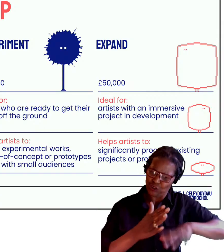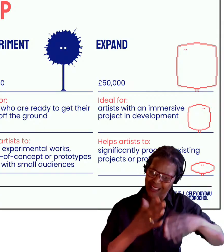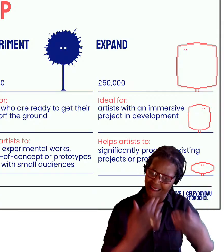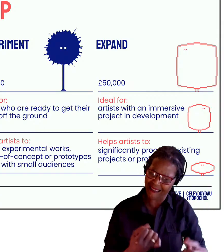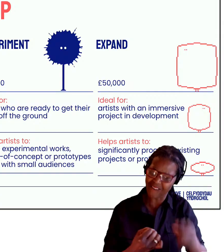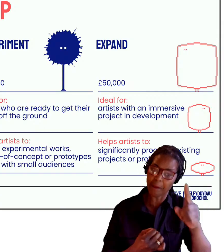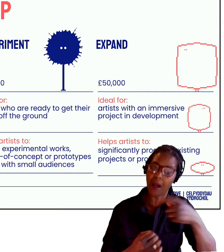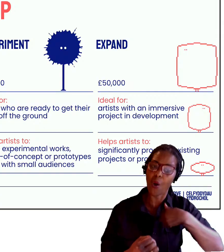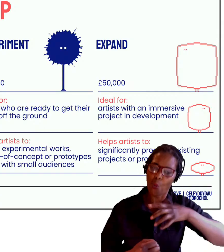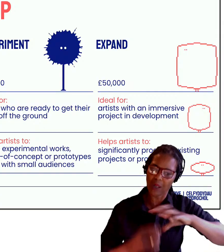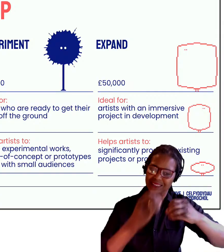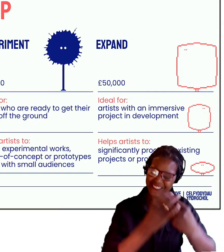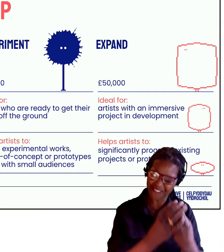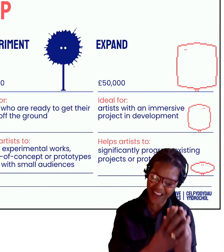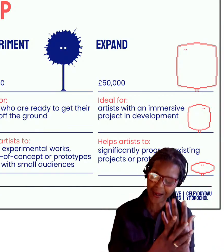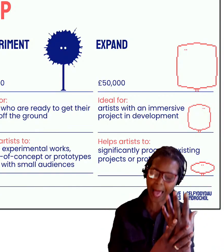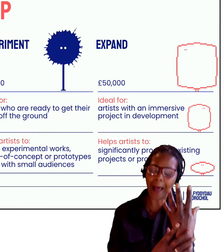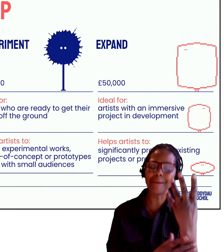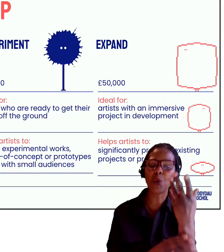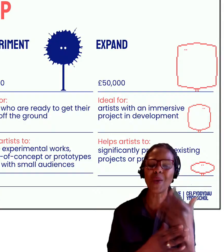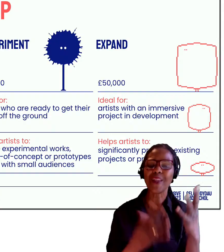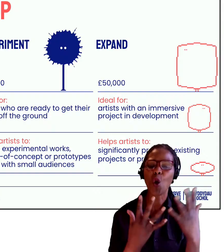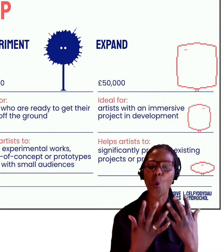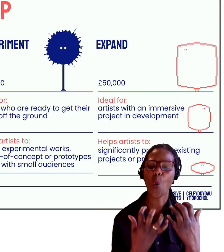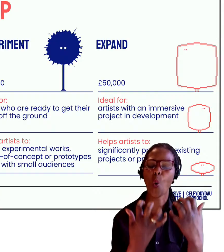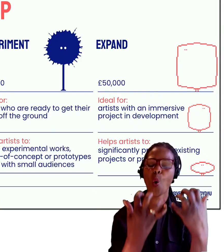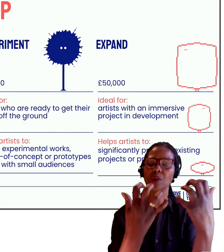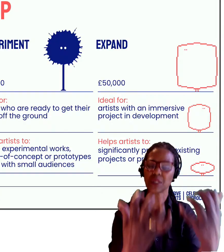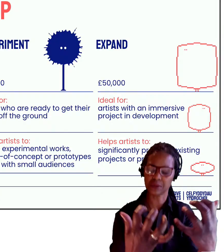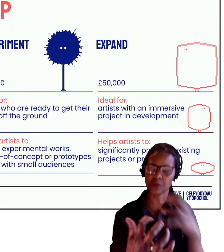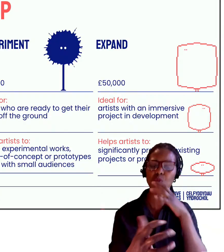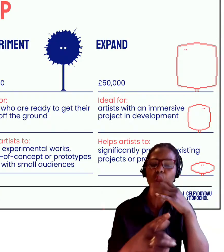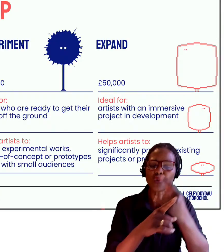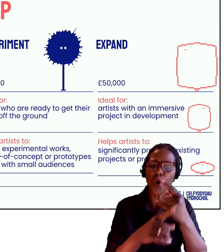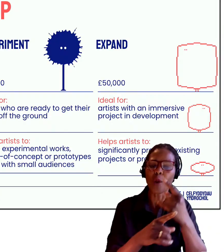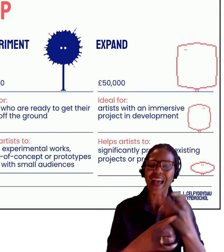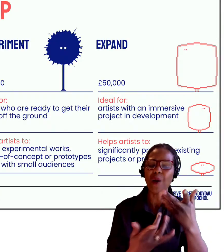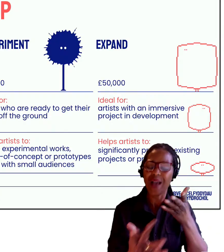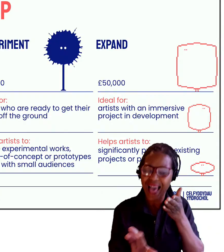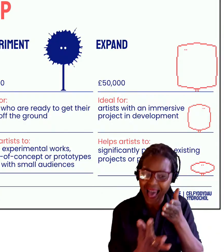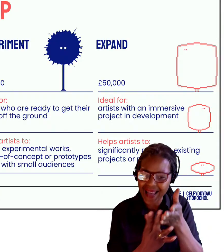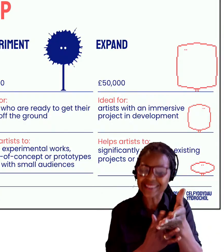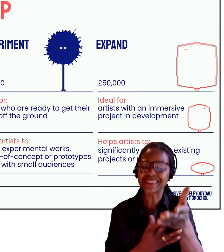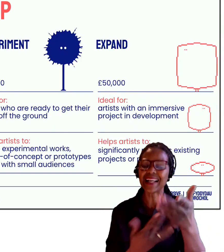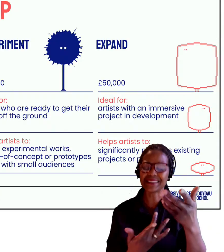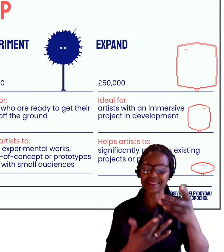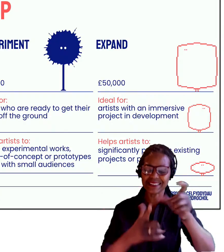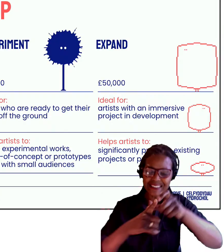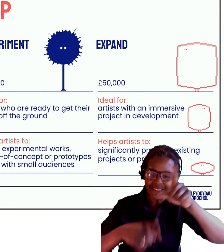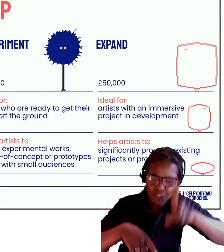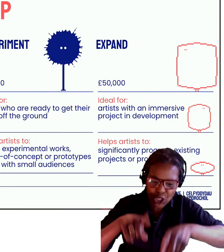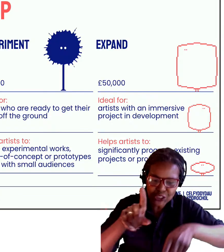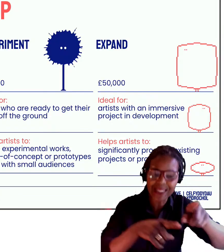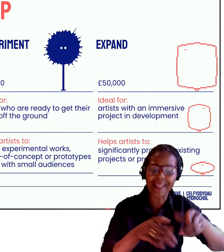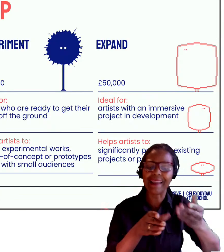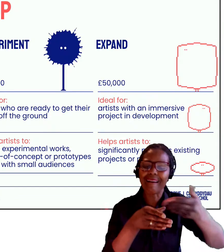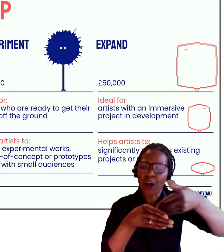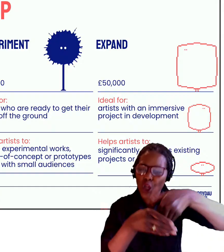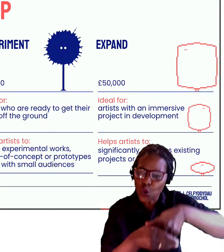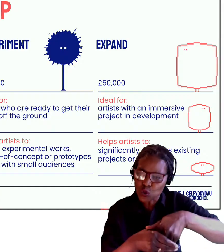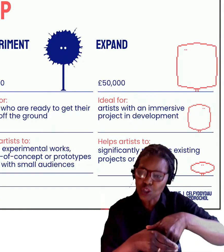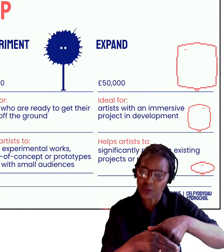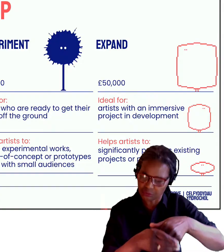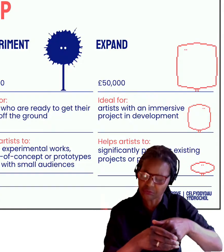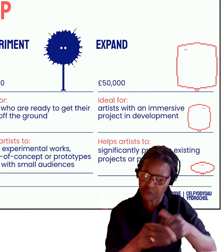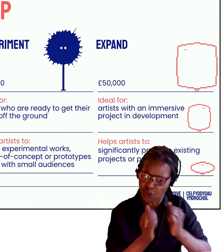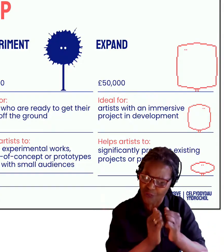small audiences, to consider access, diversity and inclusion relevant to their project, and ultimately to experiment with